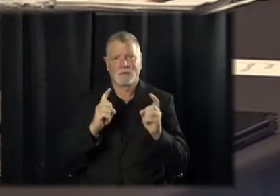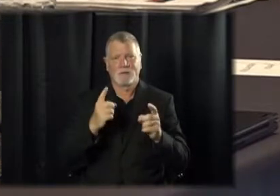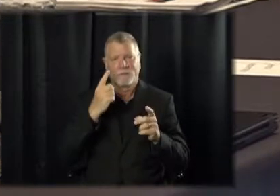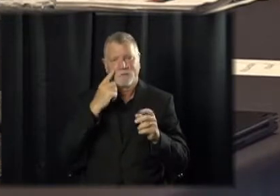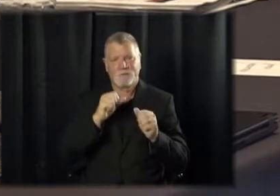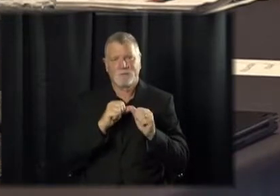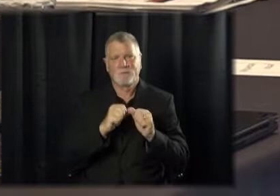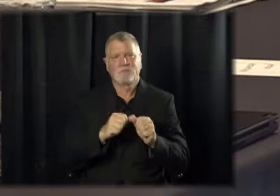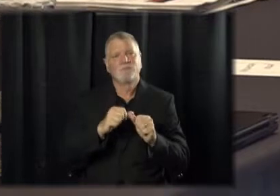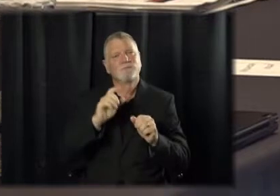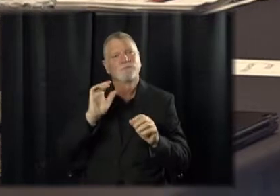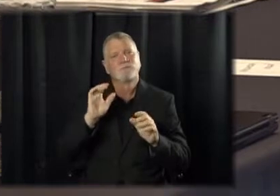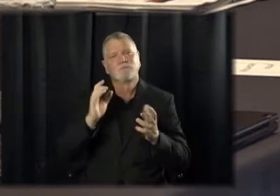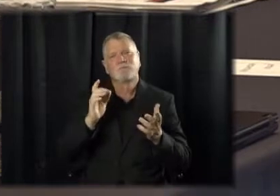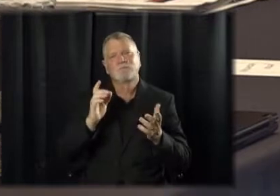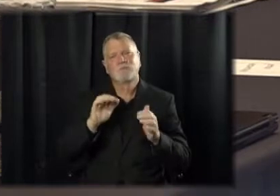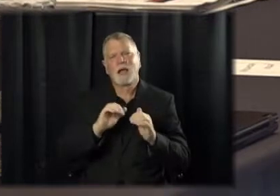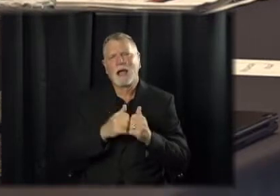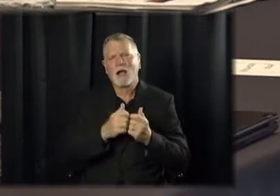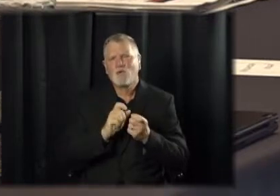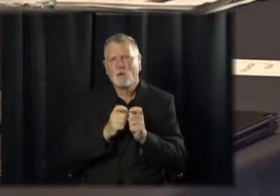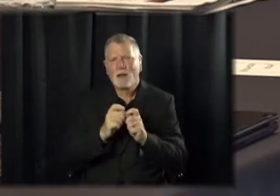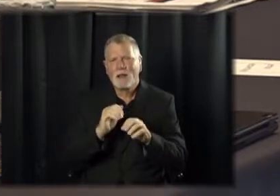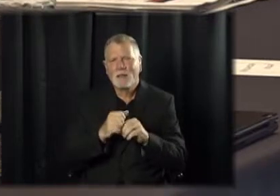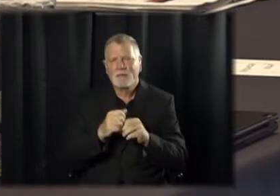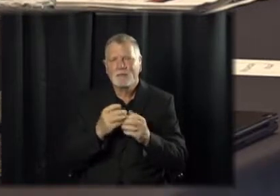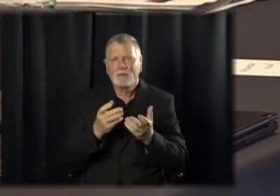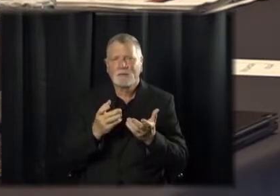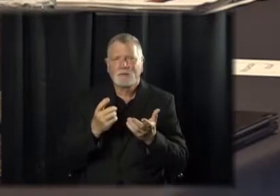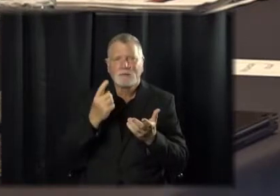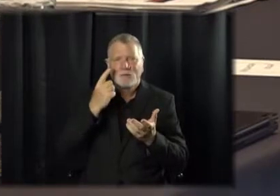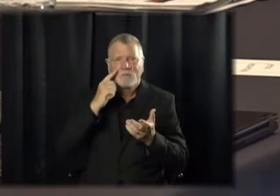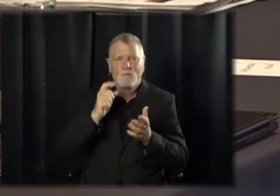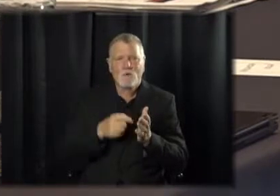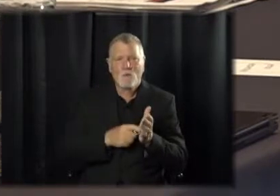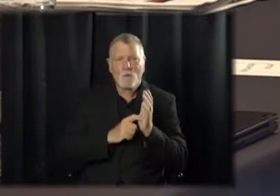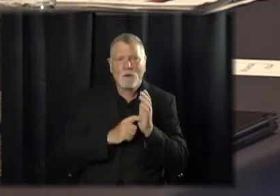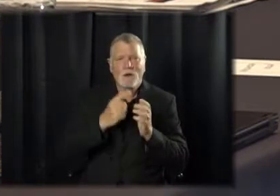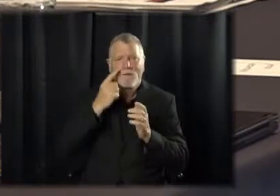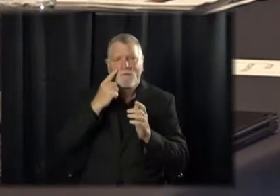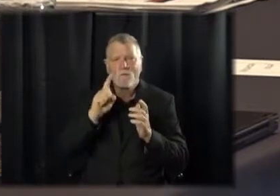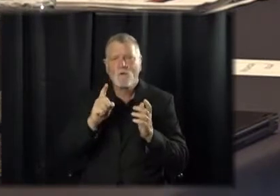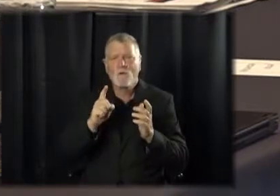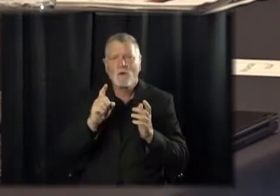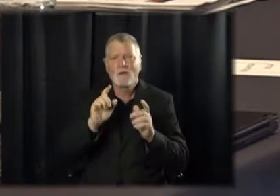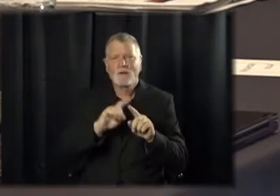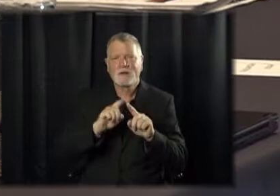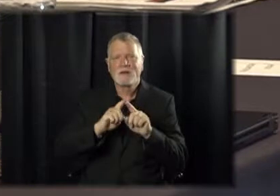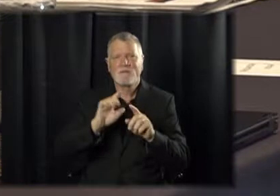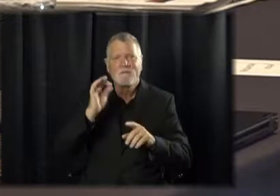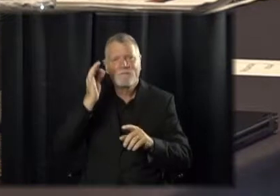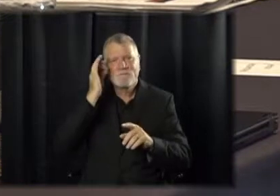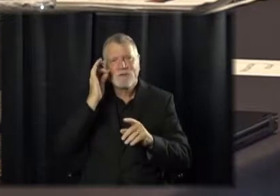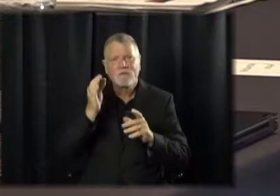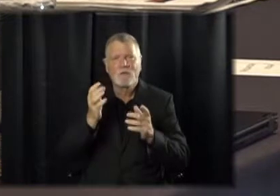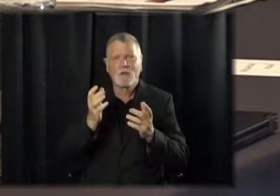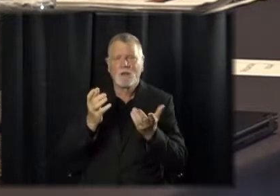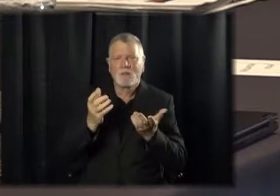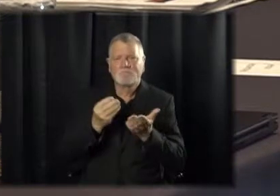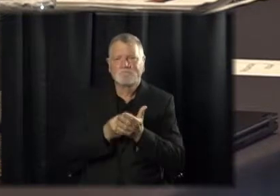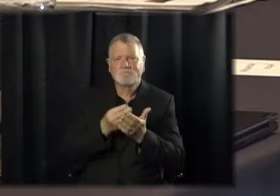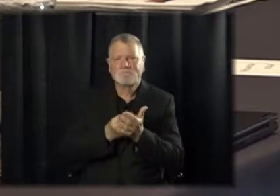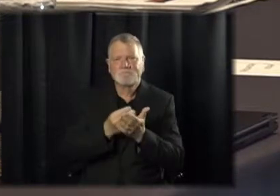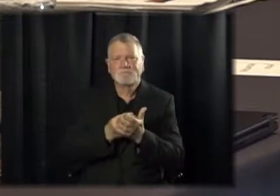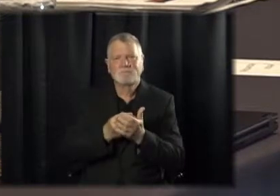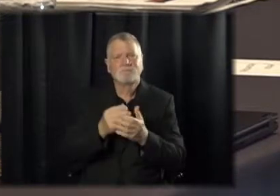additional formal guidance on how to calculate the maintenance of effort requirements associated with various federal relief funds,